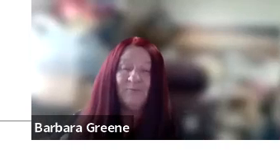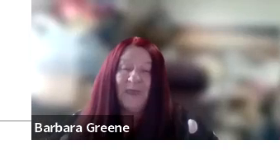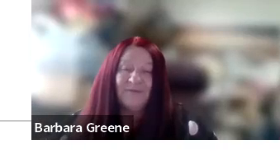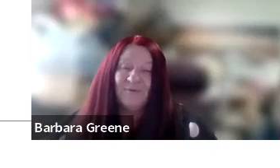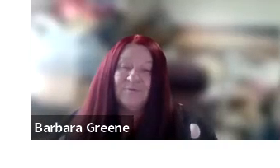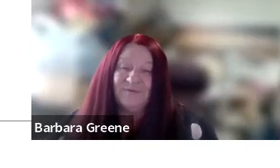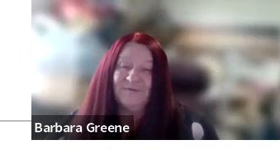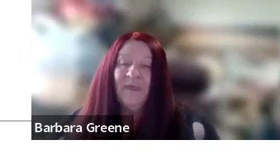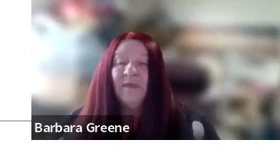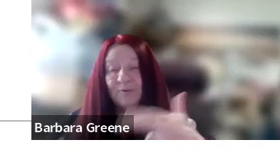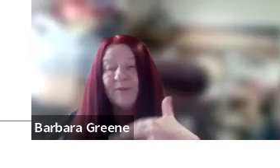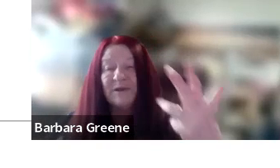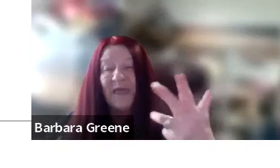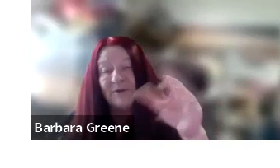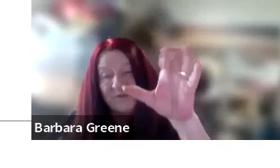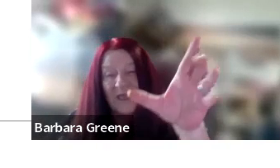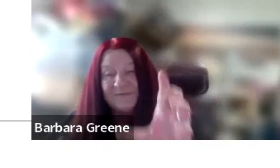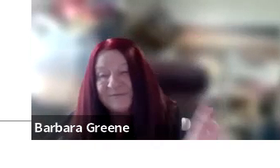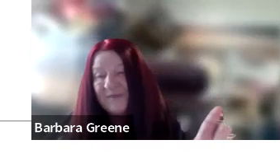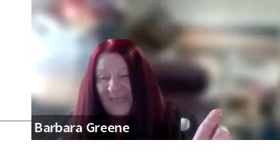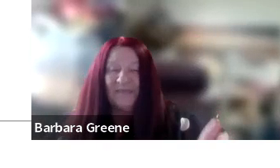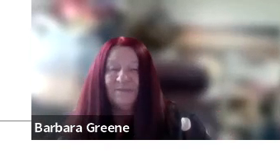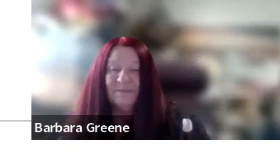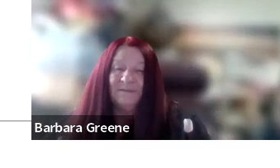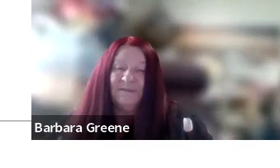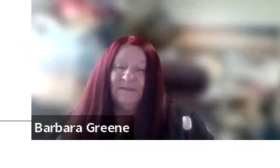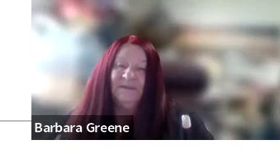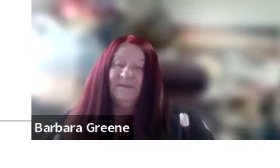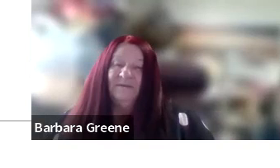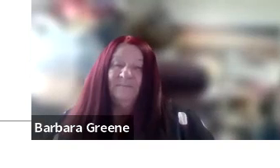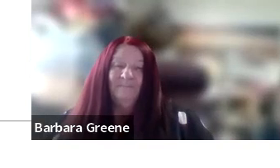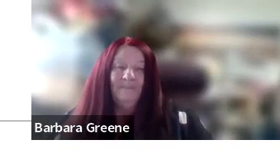capacity to provide services. So this allowed us to kind of see that.